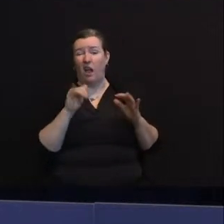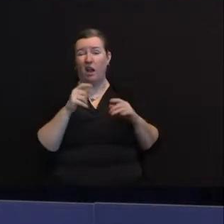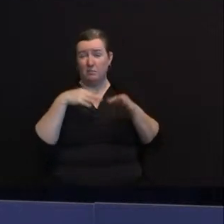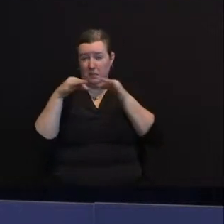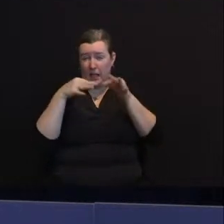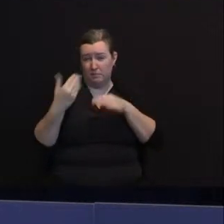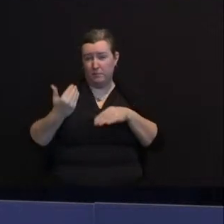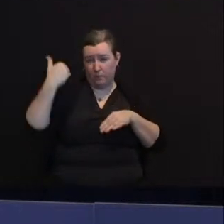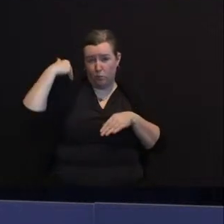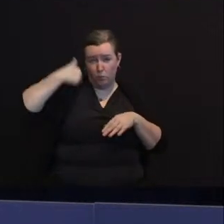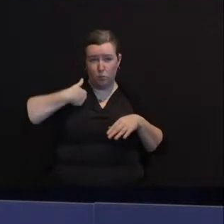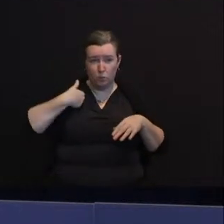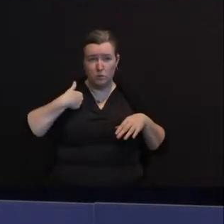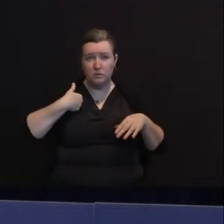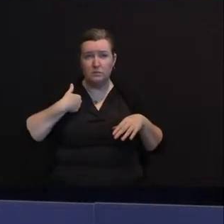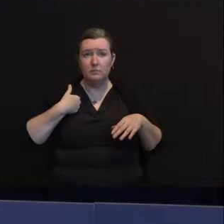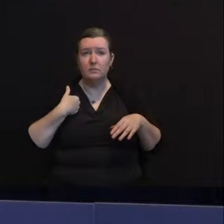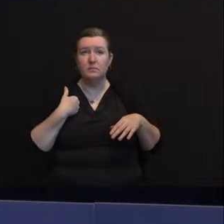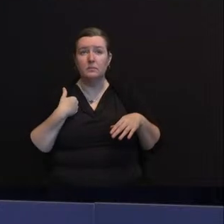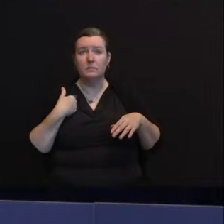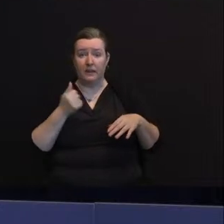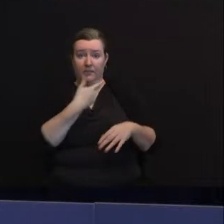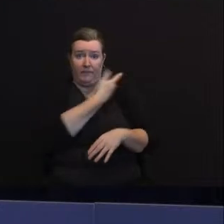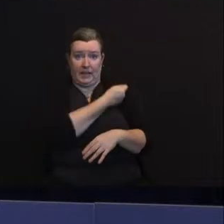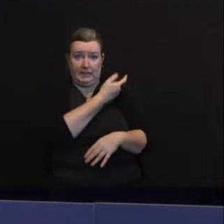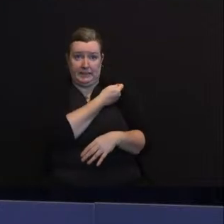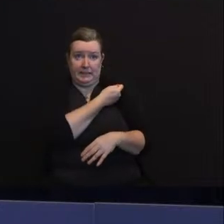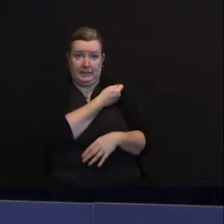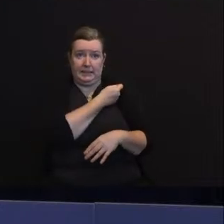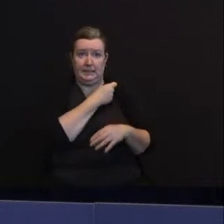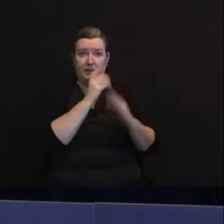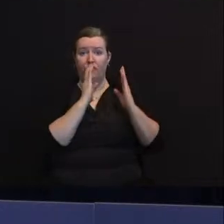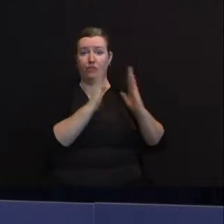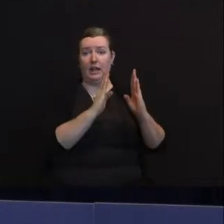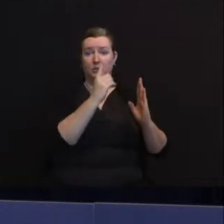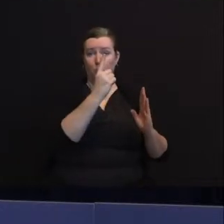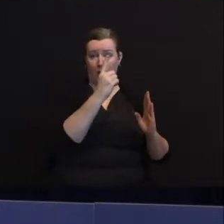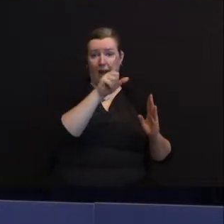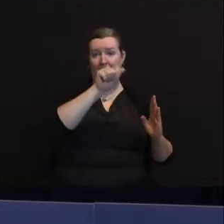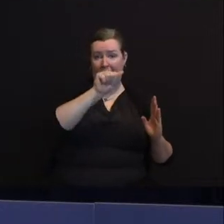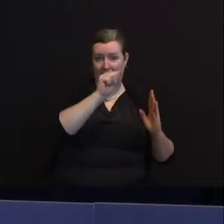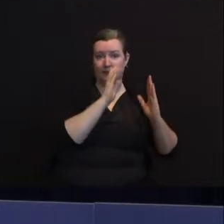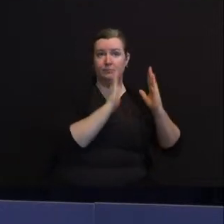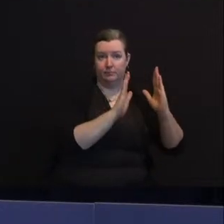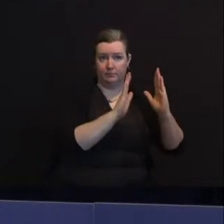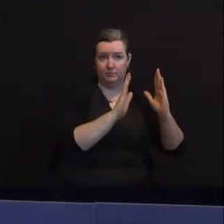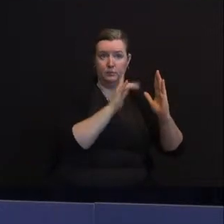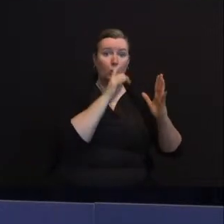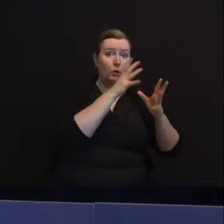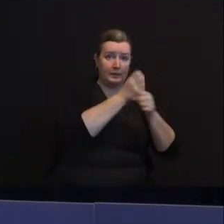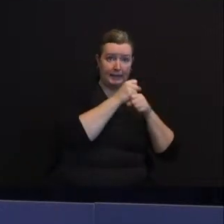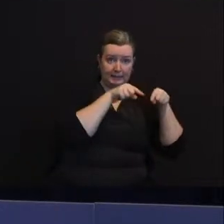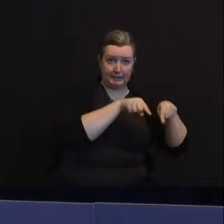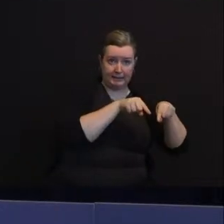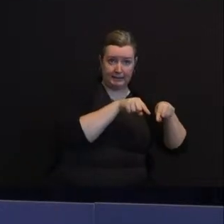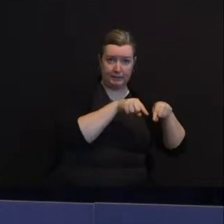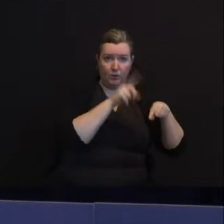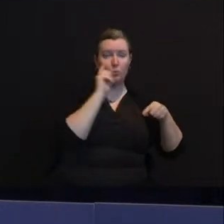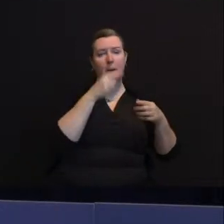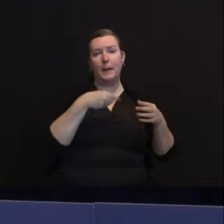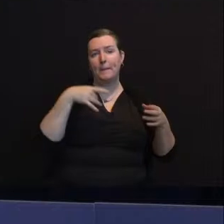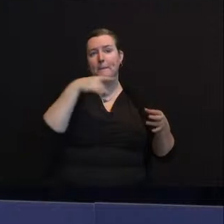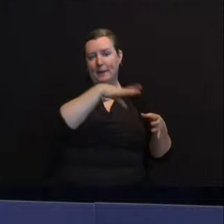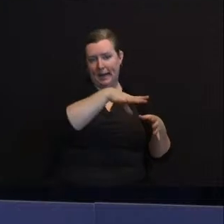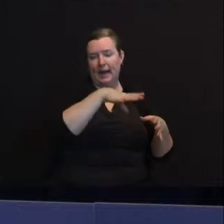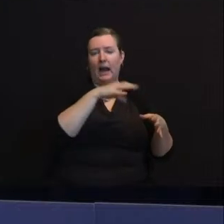initial category of vaccines during Phase 1A will be those serving in paid and unpaid